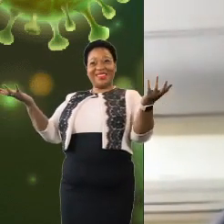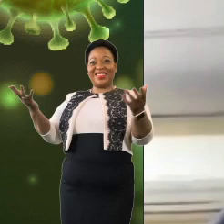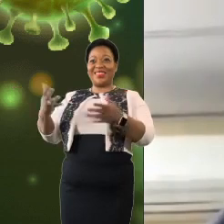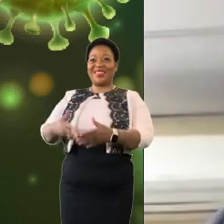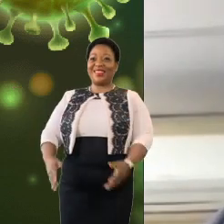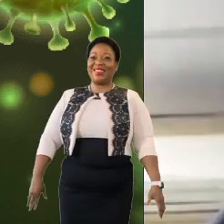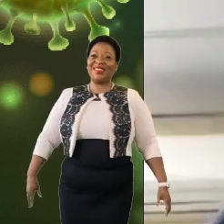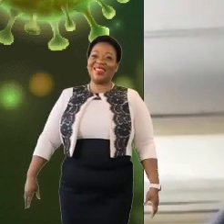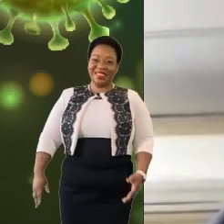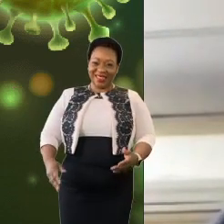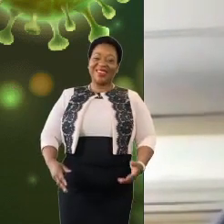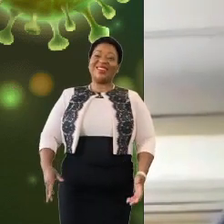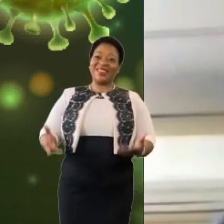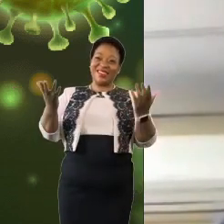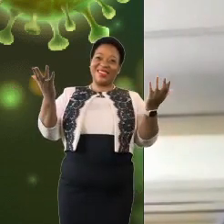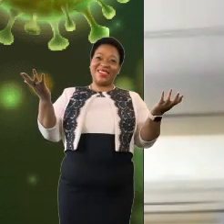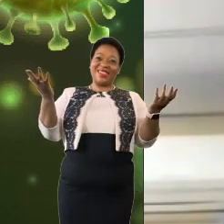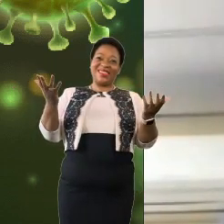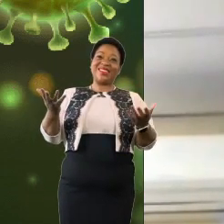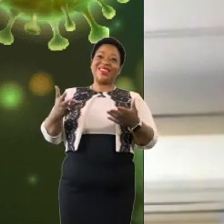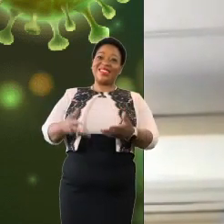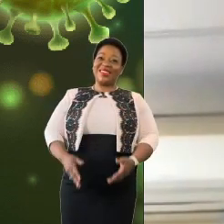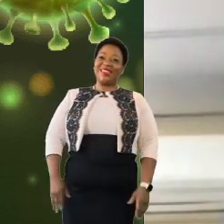what's that now?